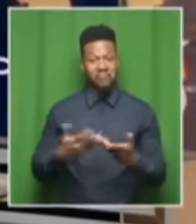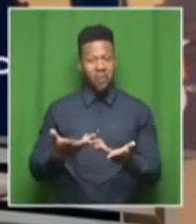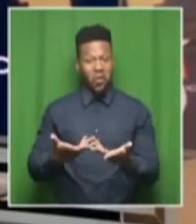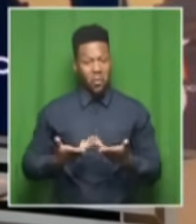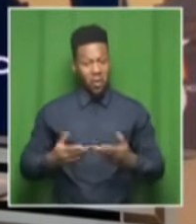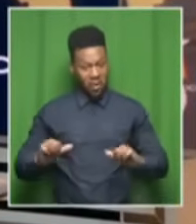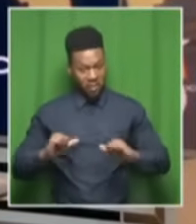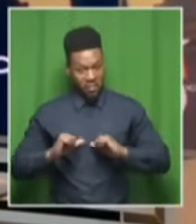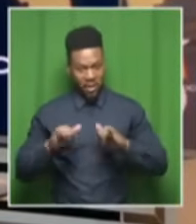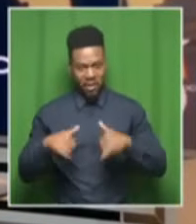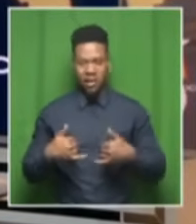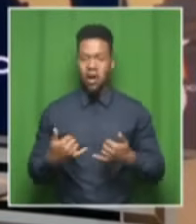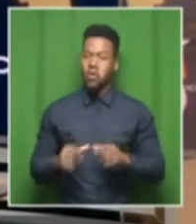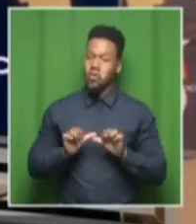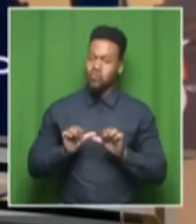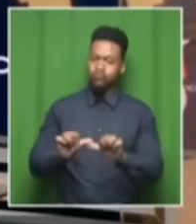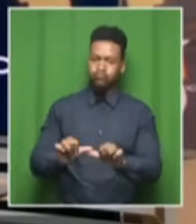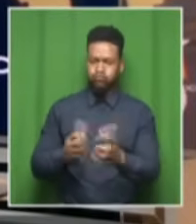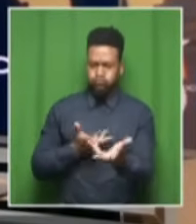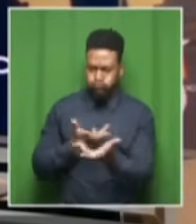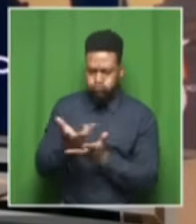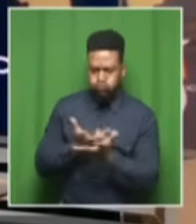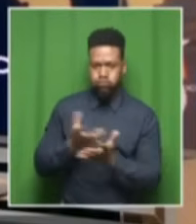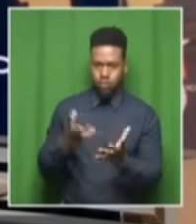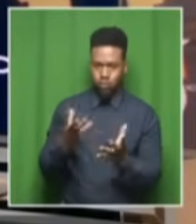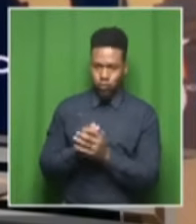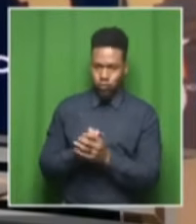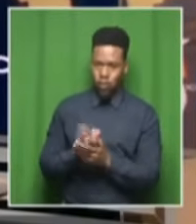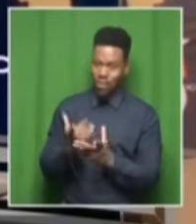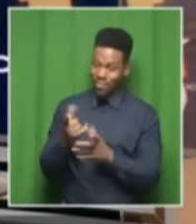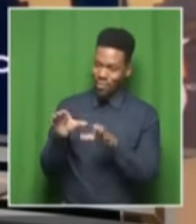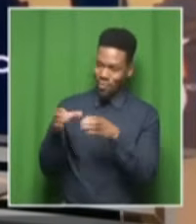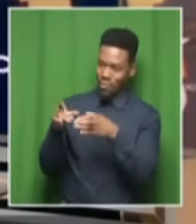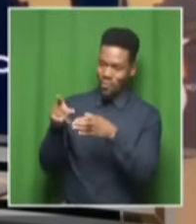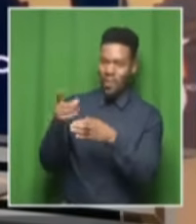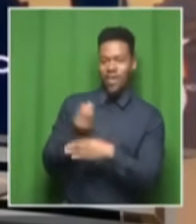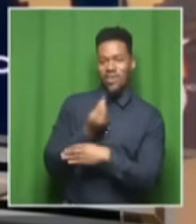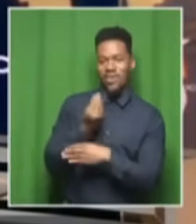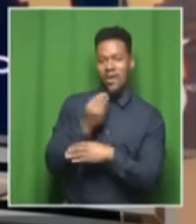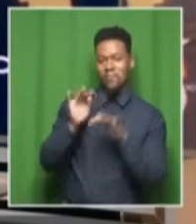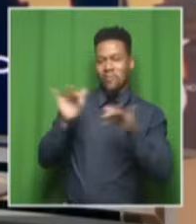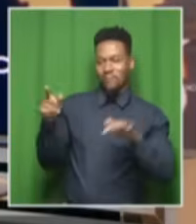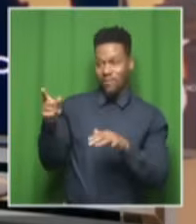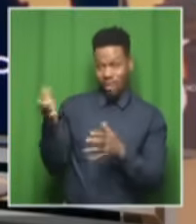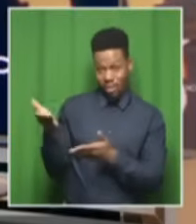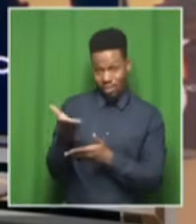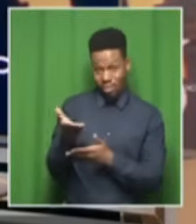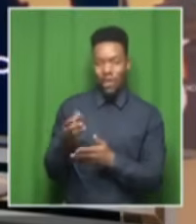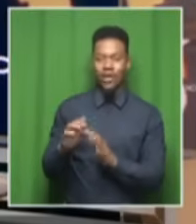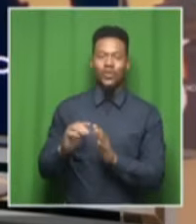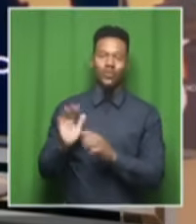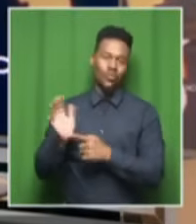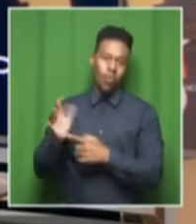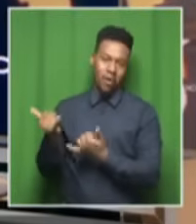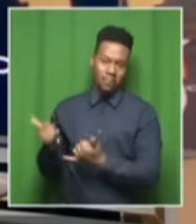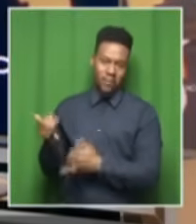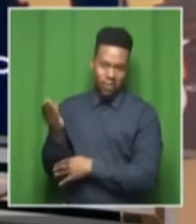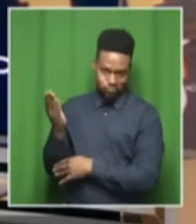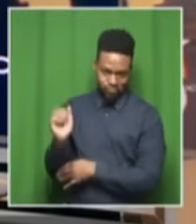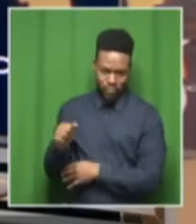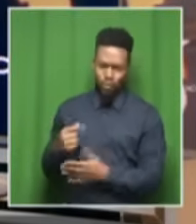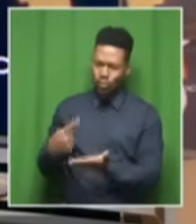All right, welcome back. Let's continue our conversation now with some of the young people that we have gathered here on the program to talk about some of their